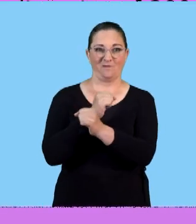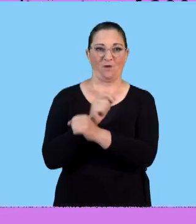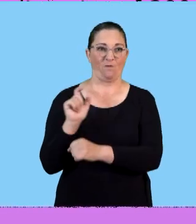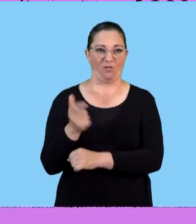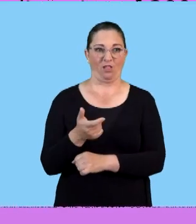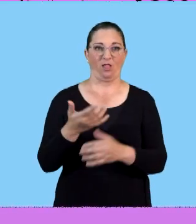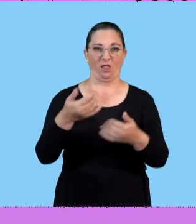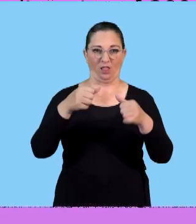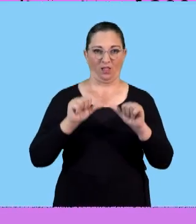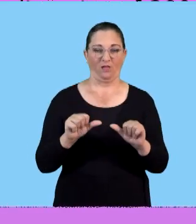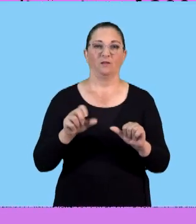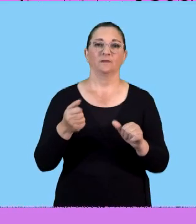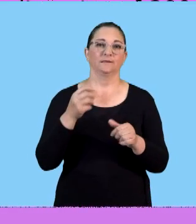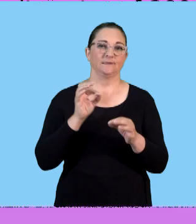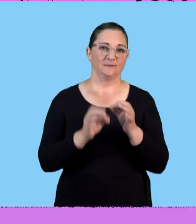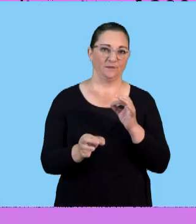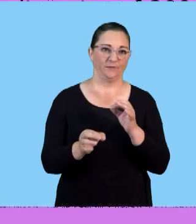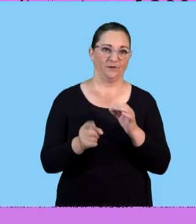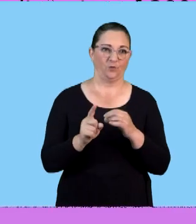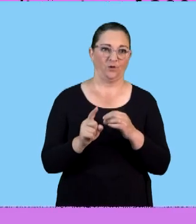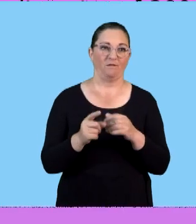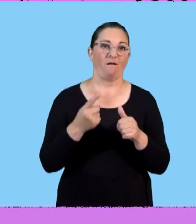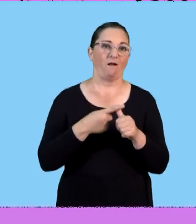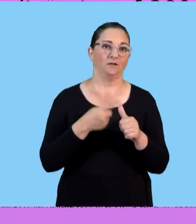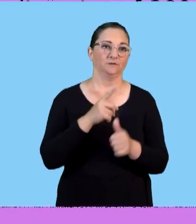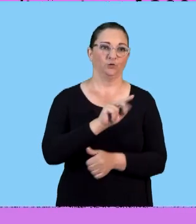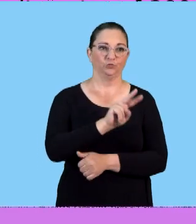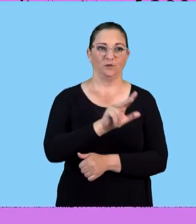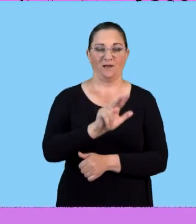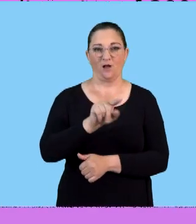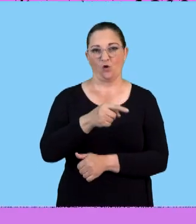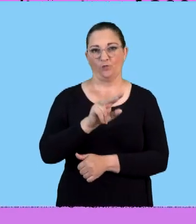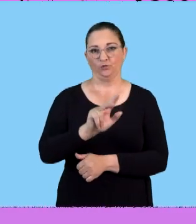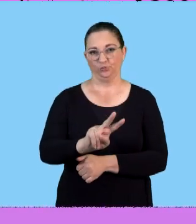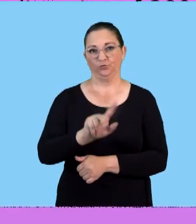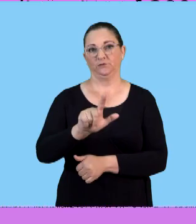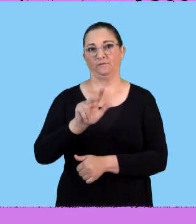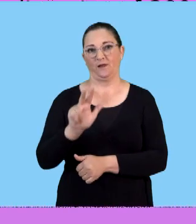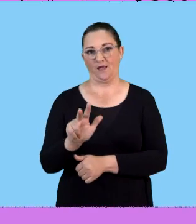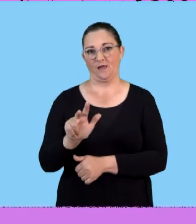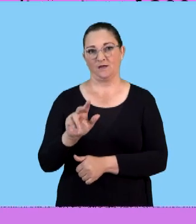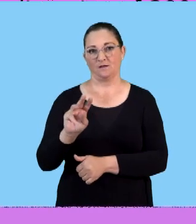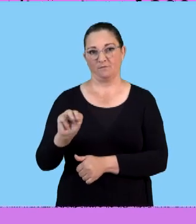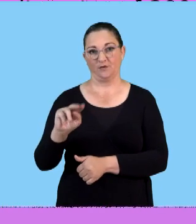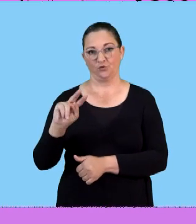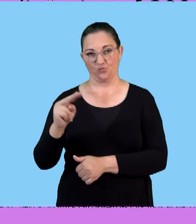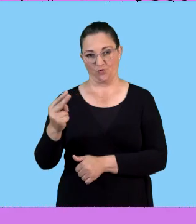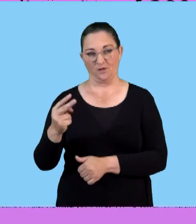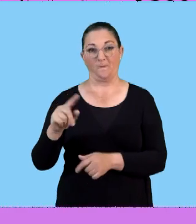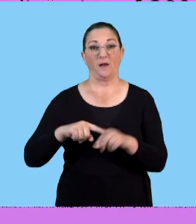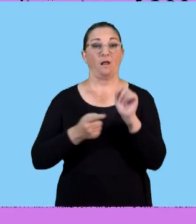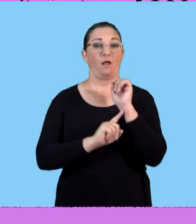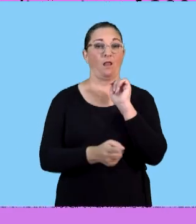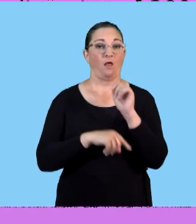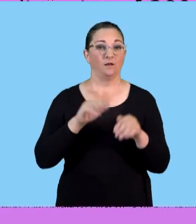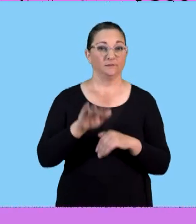all my values together. That step we call simplification, right? Then I ended with an answer of 28, 278 square meters.